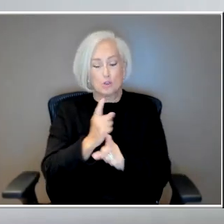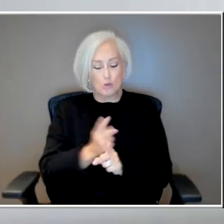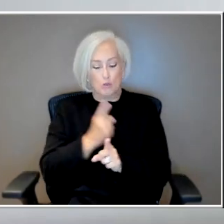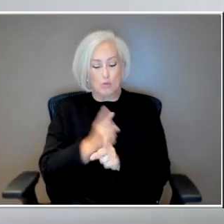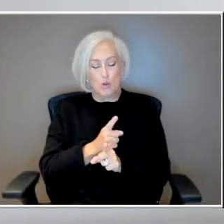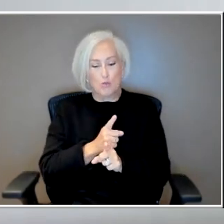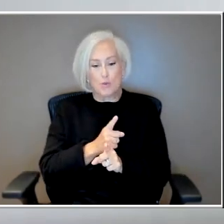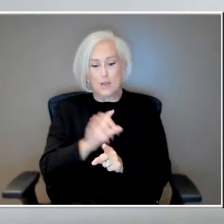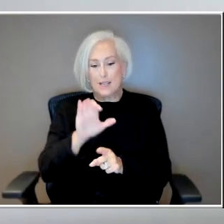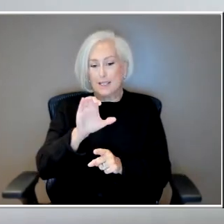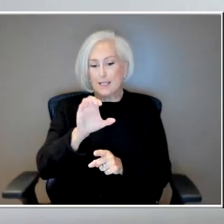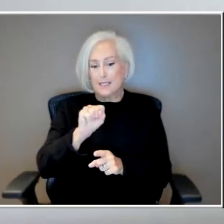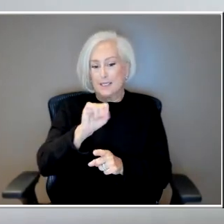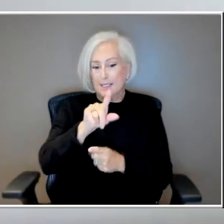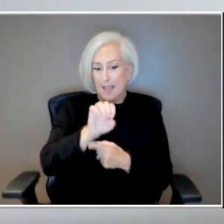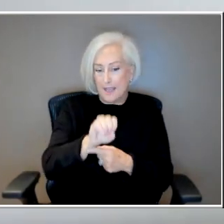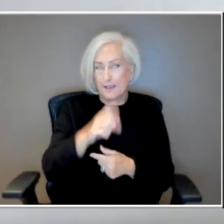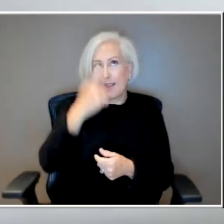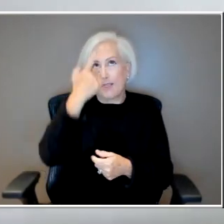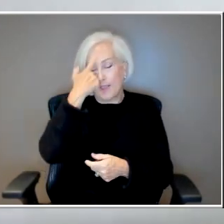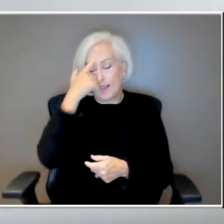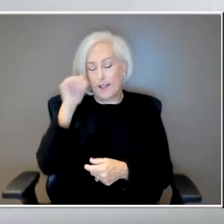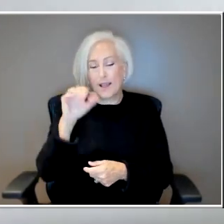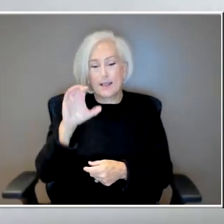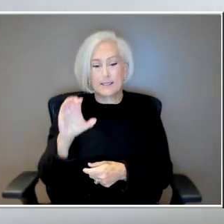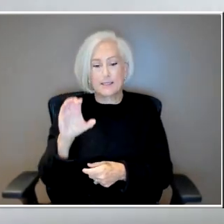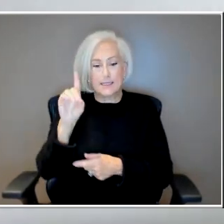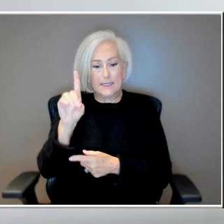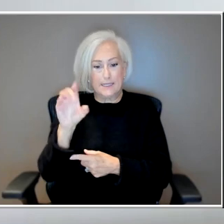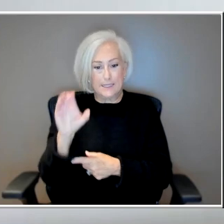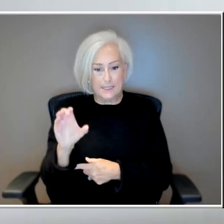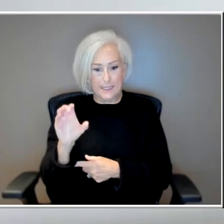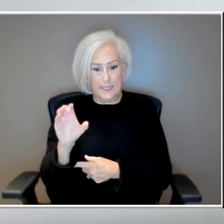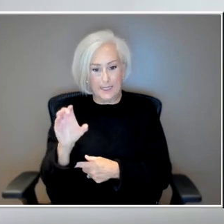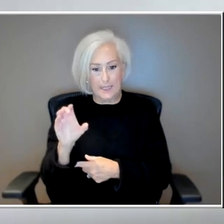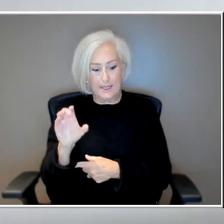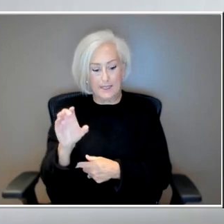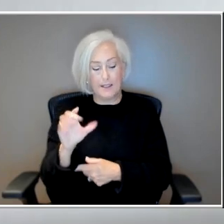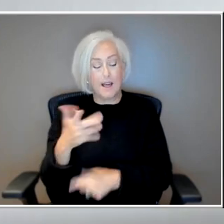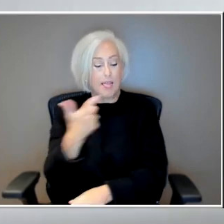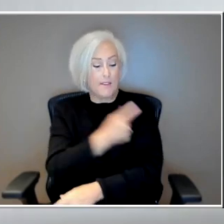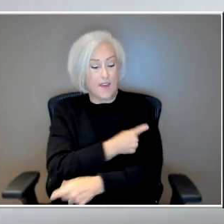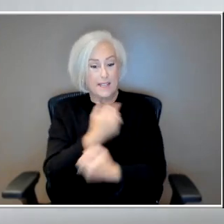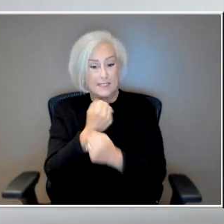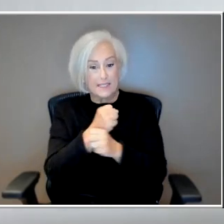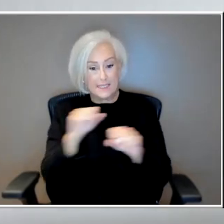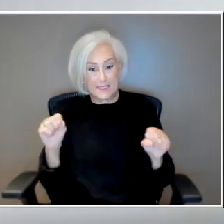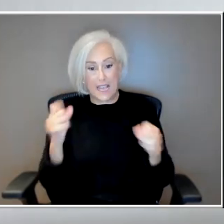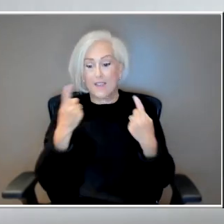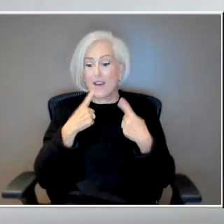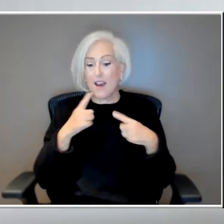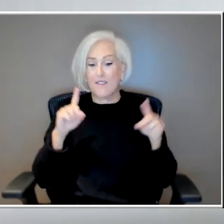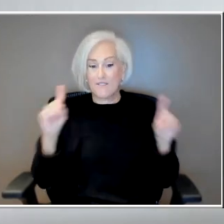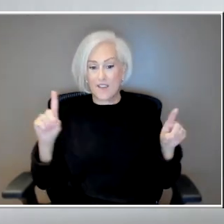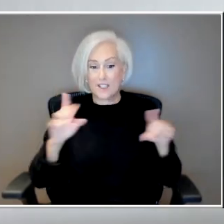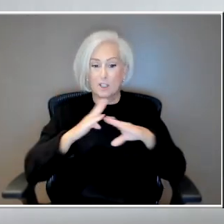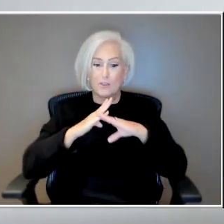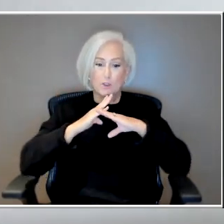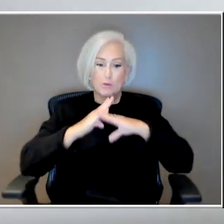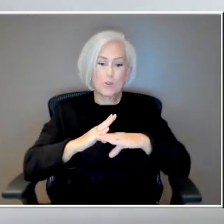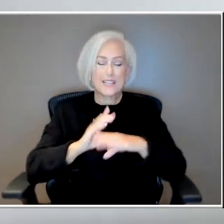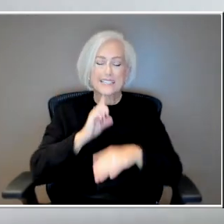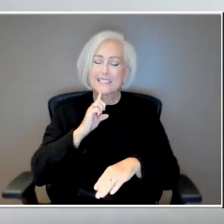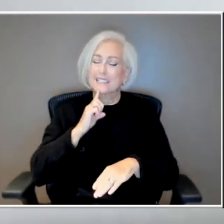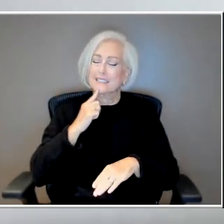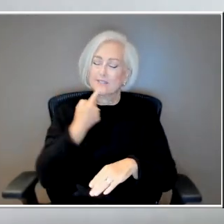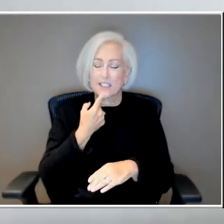CDC. The vaccine is safe. It is effective in preventing the severity of